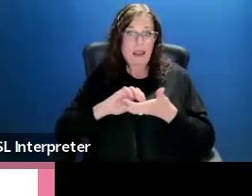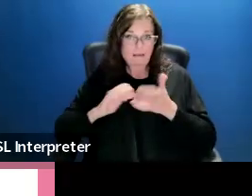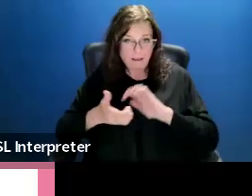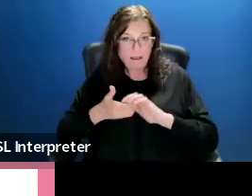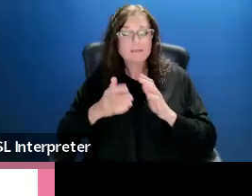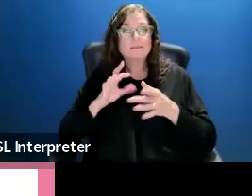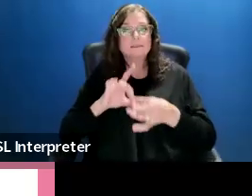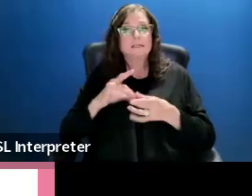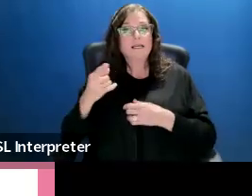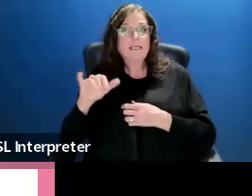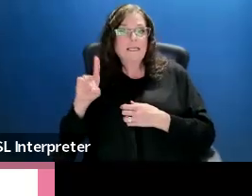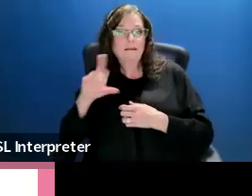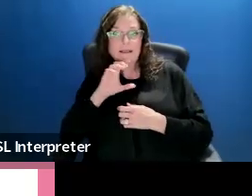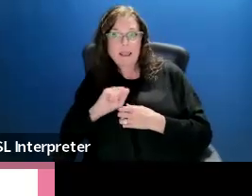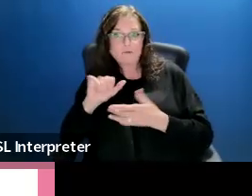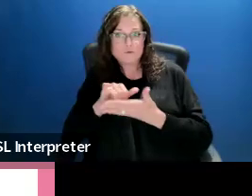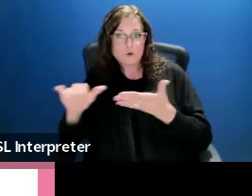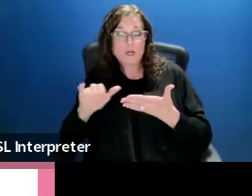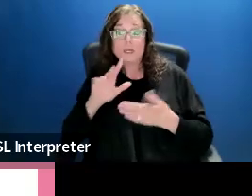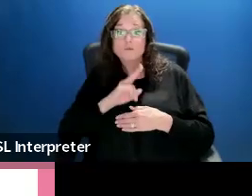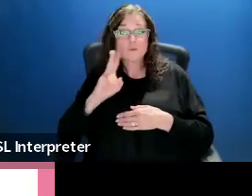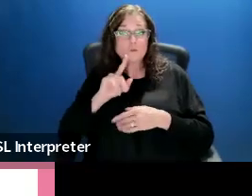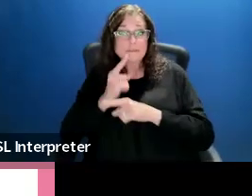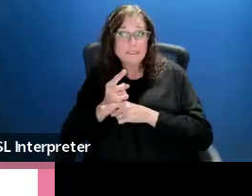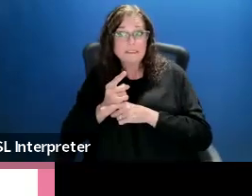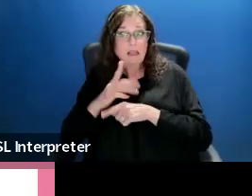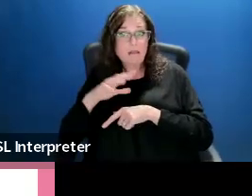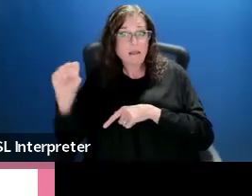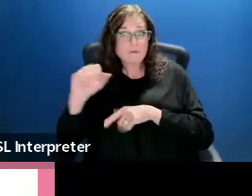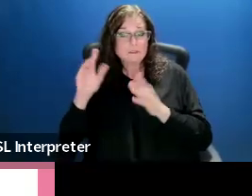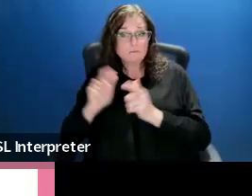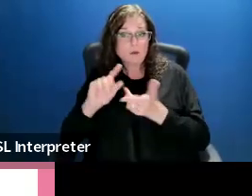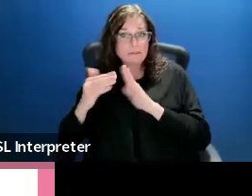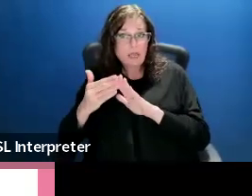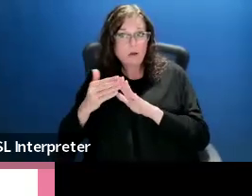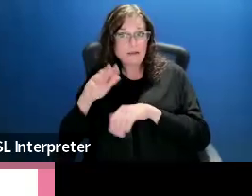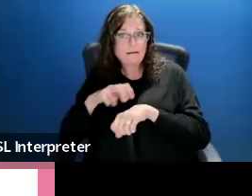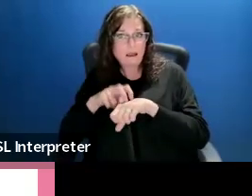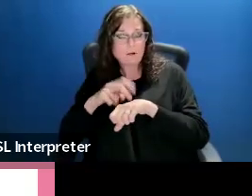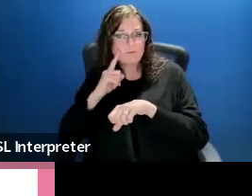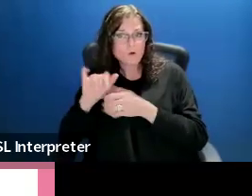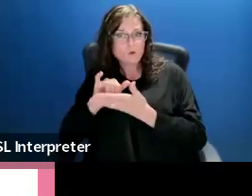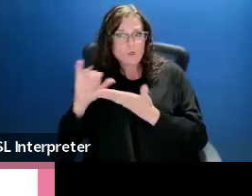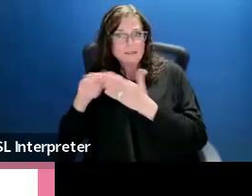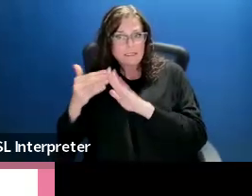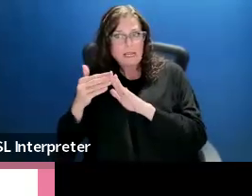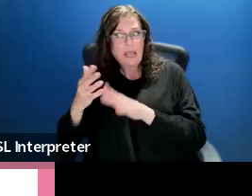navigating Gilded Age New York. Caitlin's twin sister mysteriously left their small town in Ireland for New York City, and after receiving a